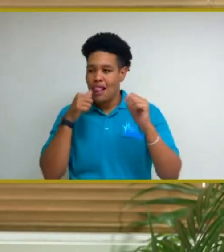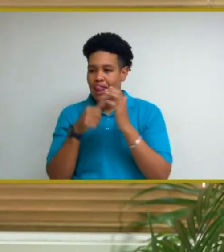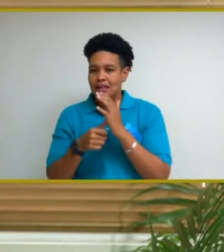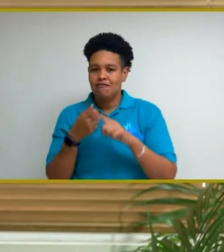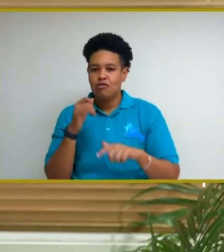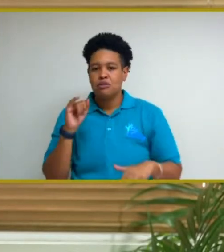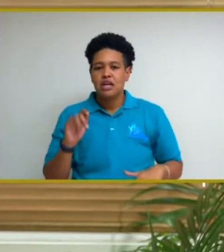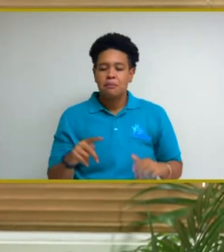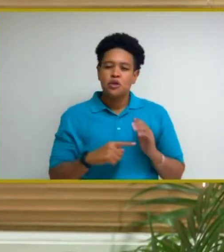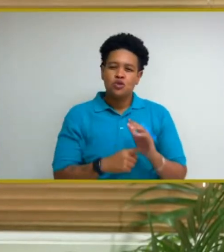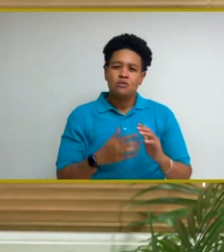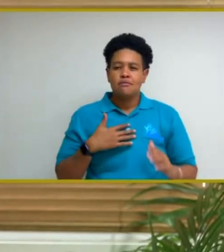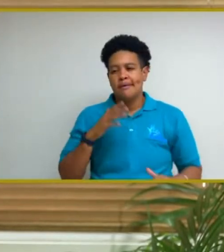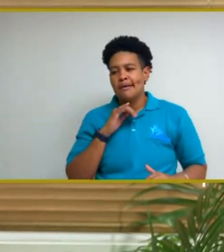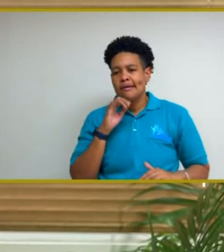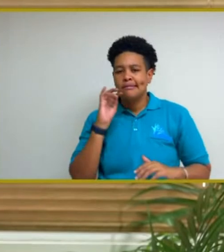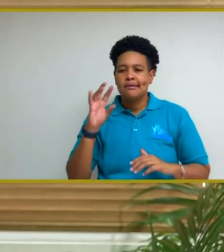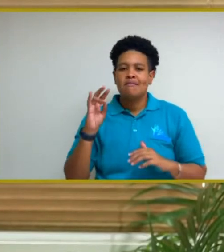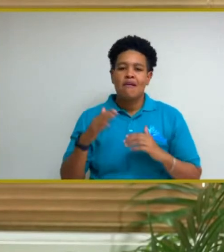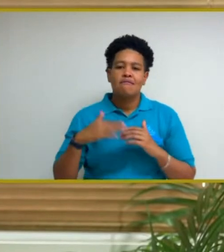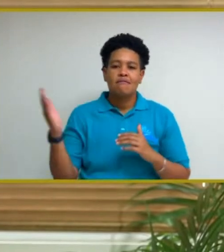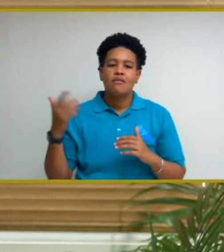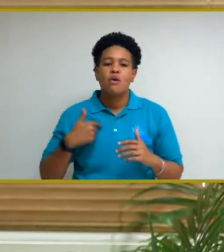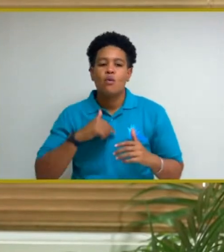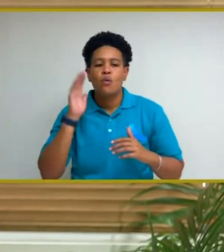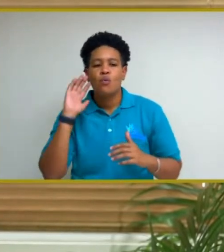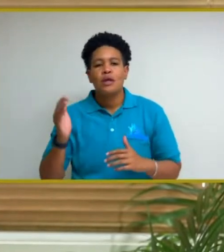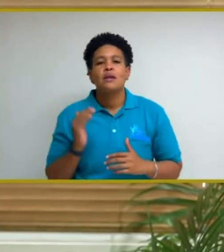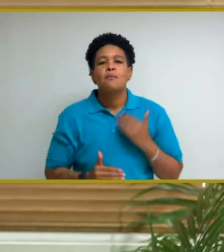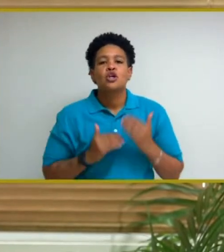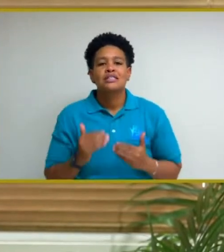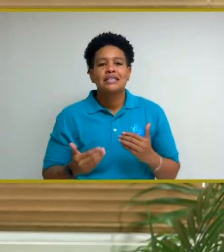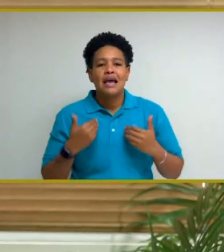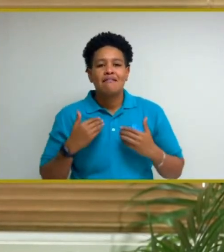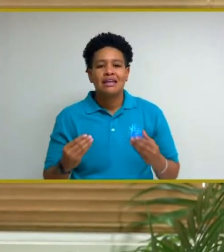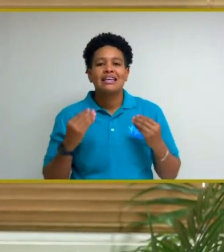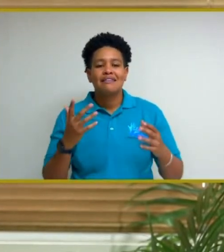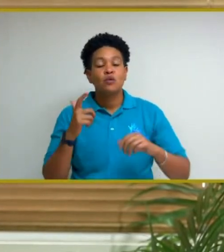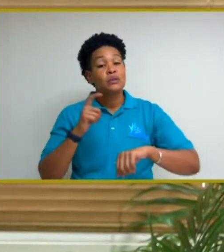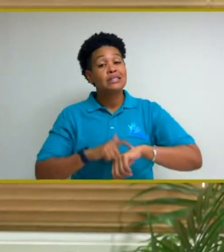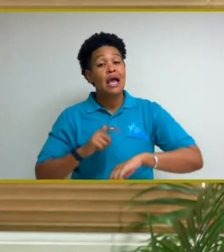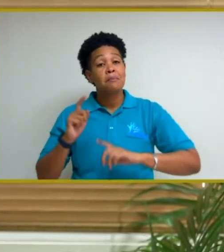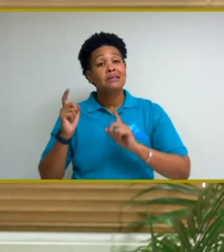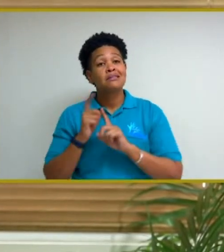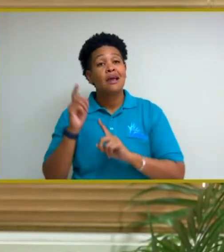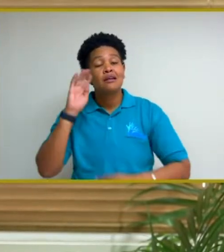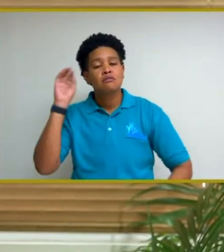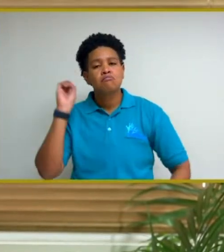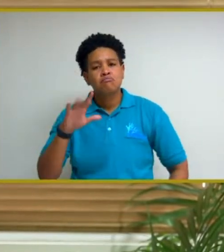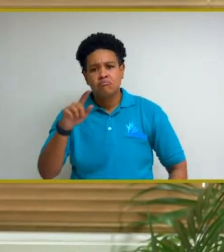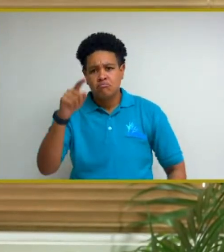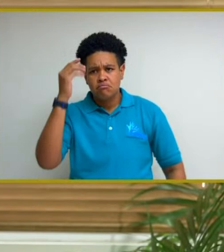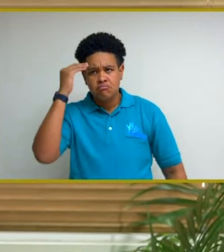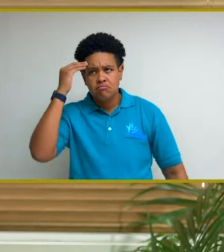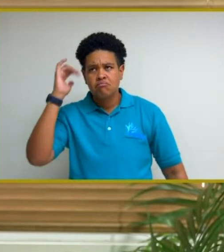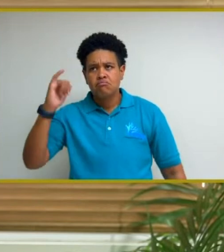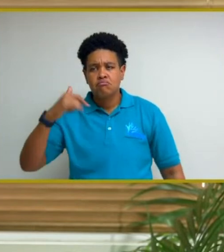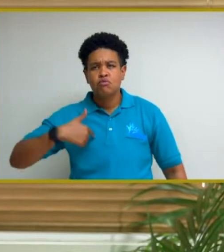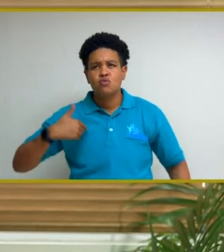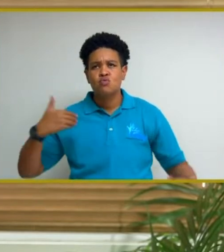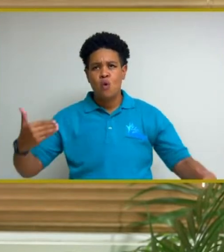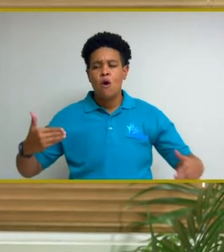of the Peace, and we will proceed, having given you a time and date, once you are